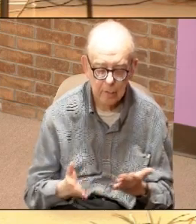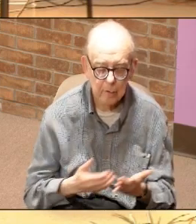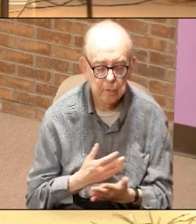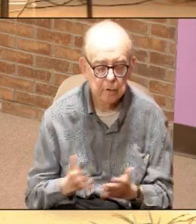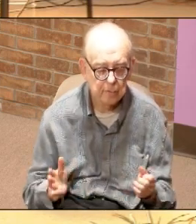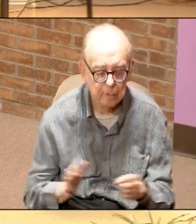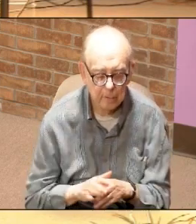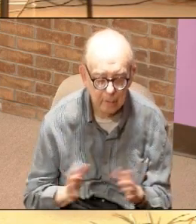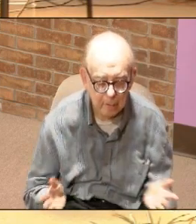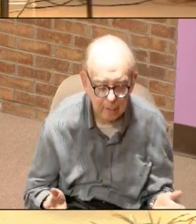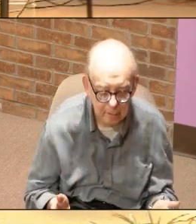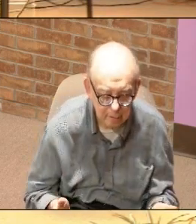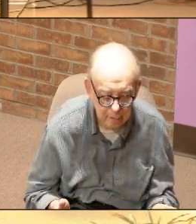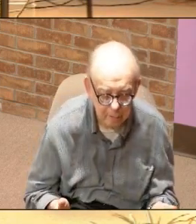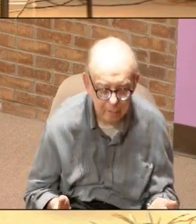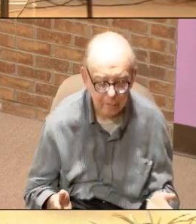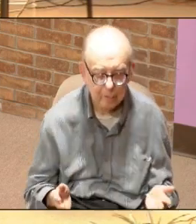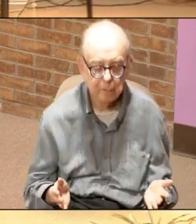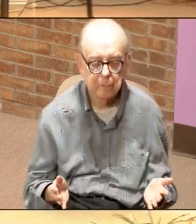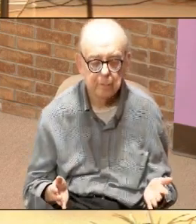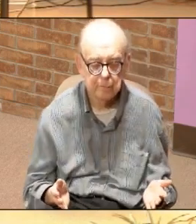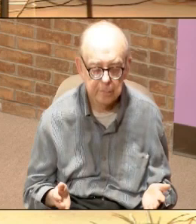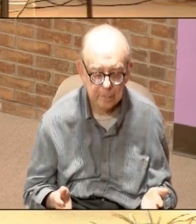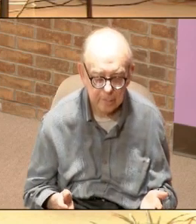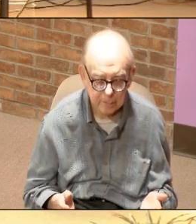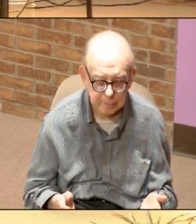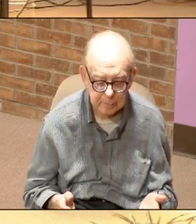It's stressful. It's stressful.